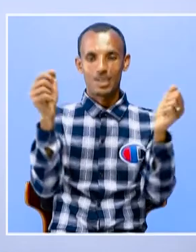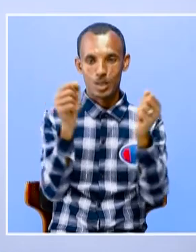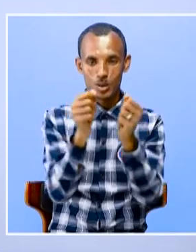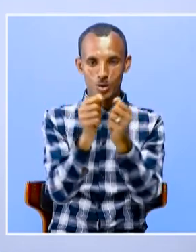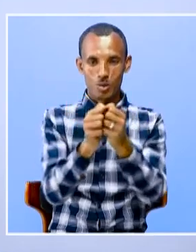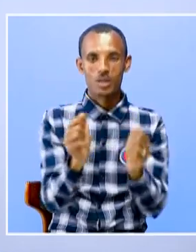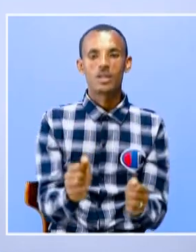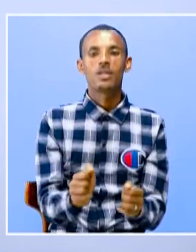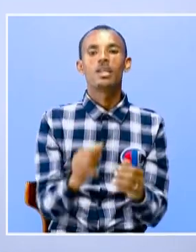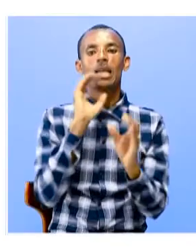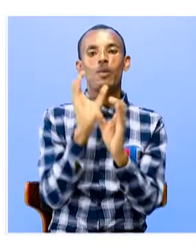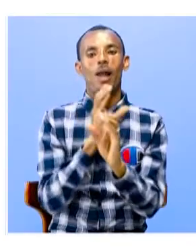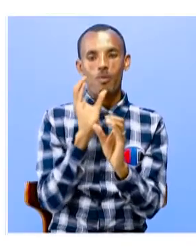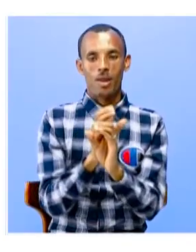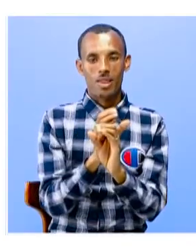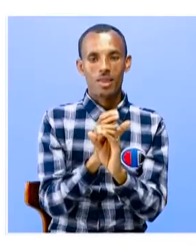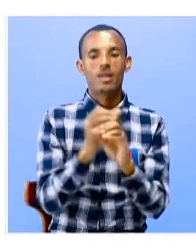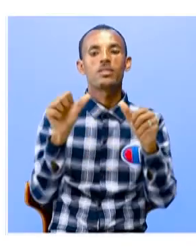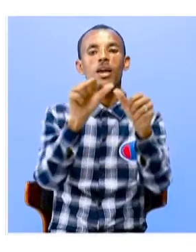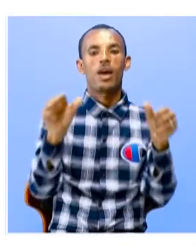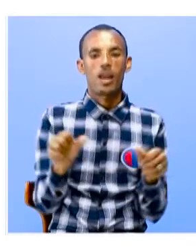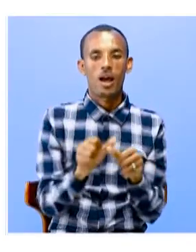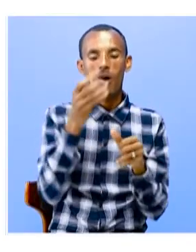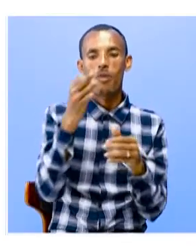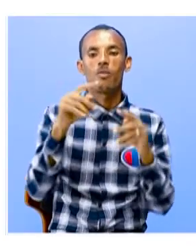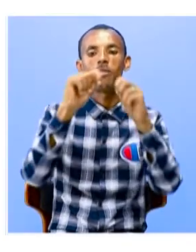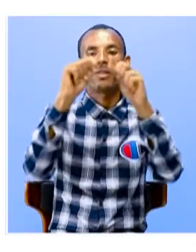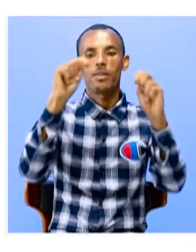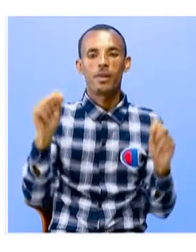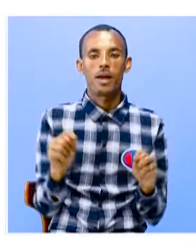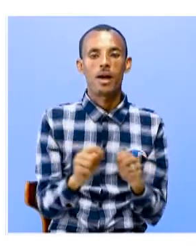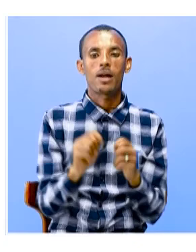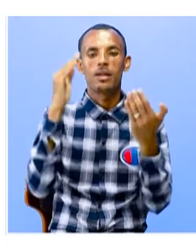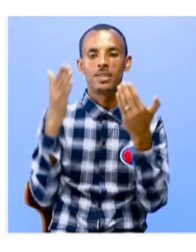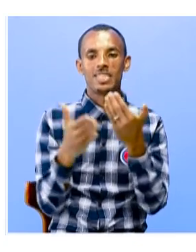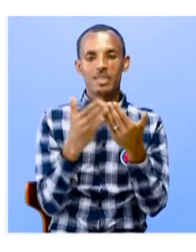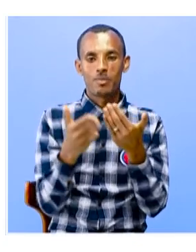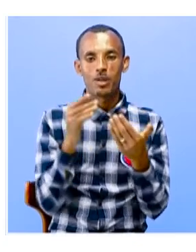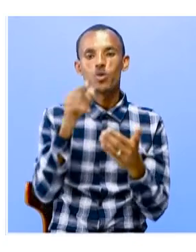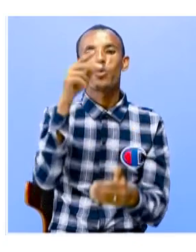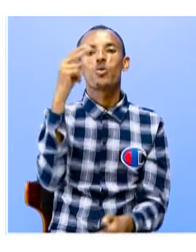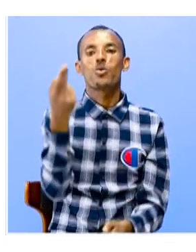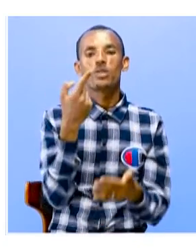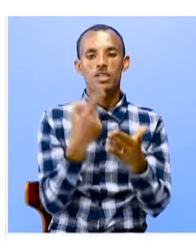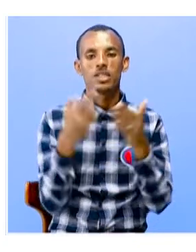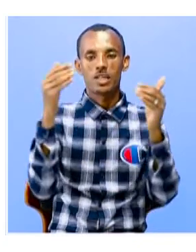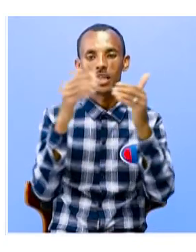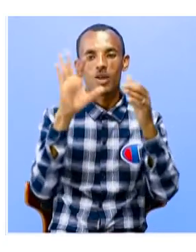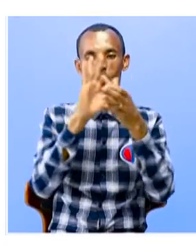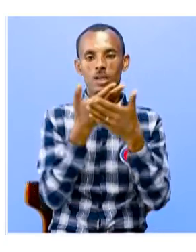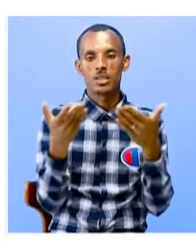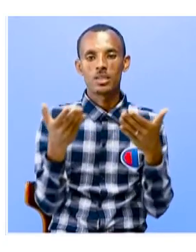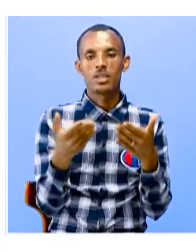together. To calculate the area of triangle, simply you use this equation,